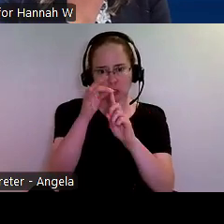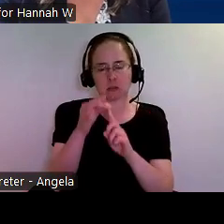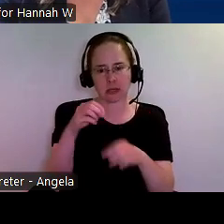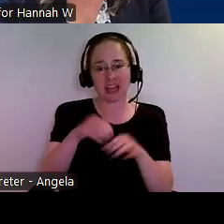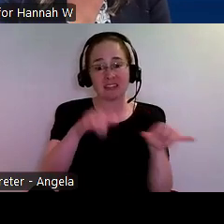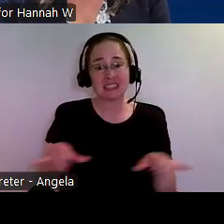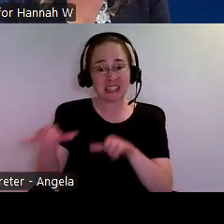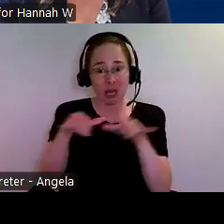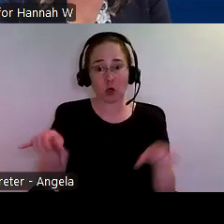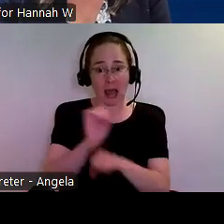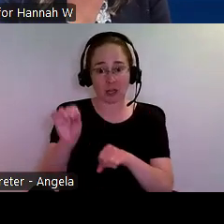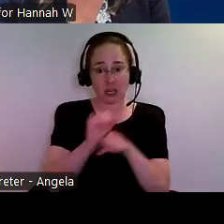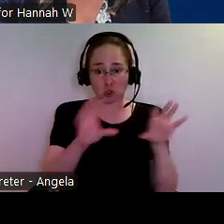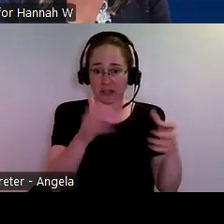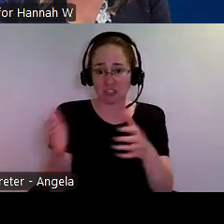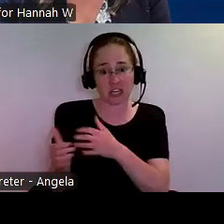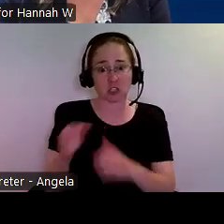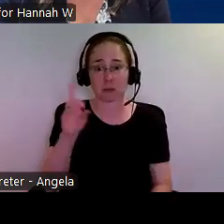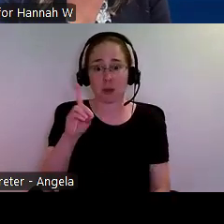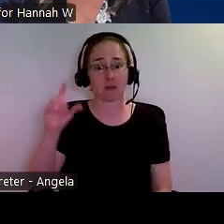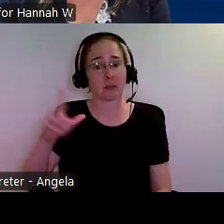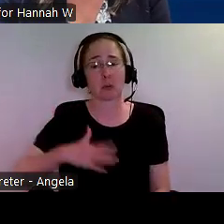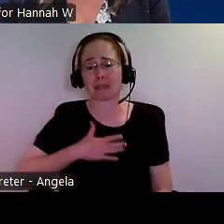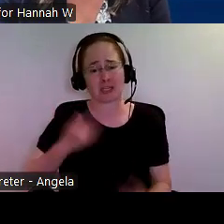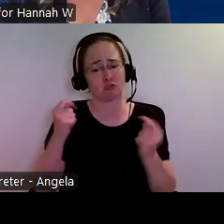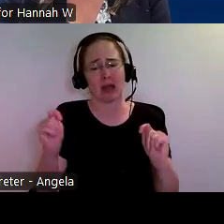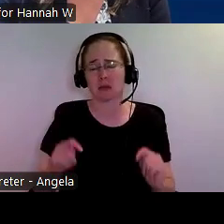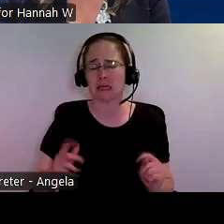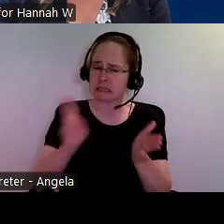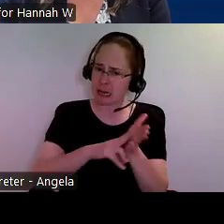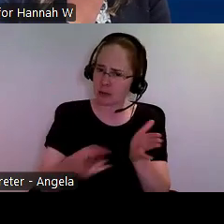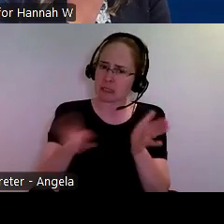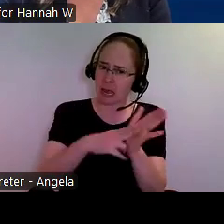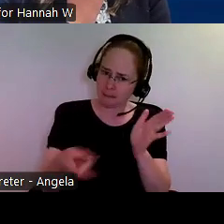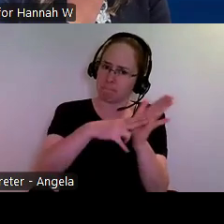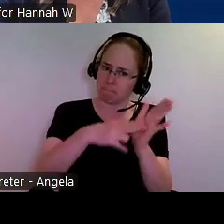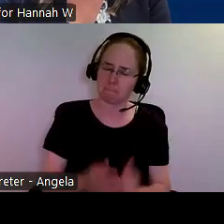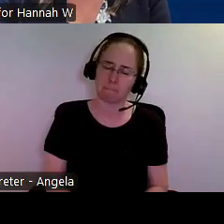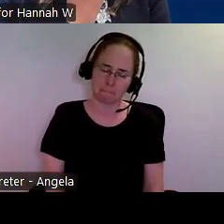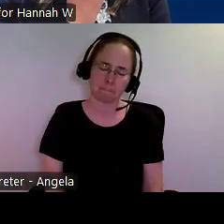occupational classification of Department of Labor. Please do it. So sign up, sign up, sign up.